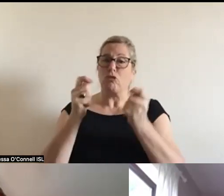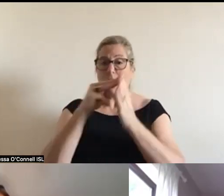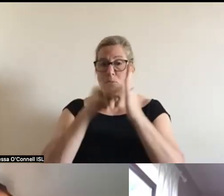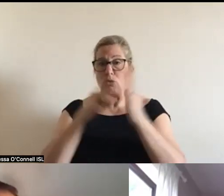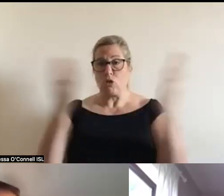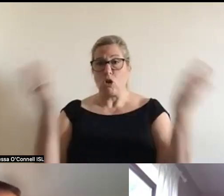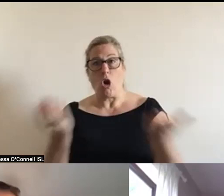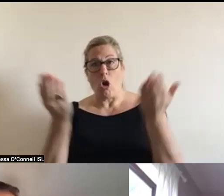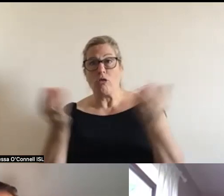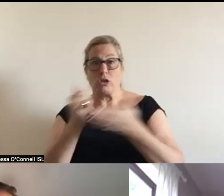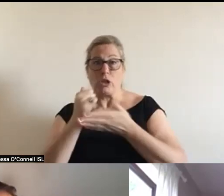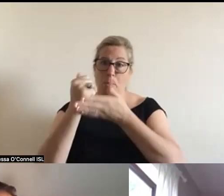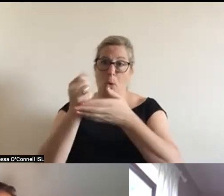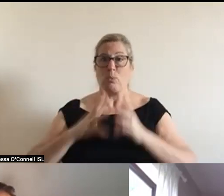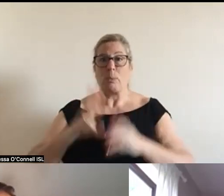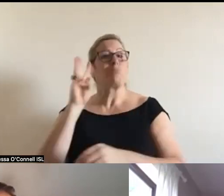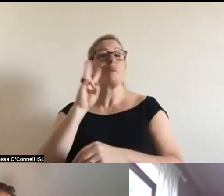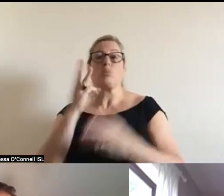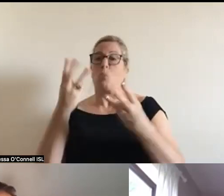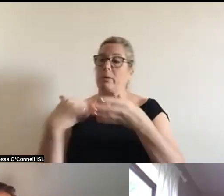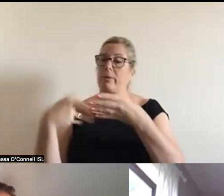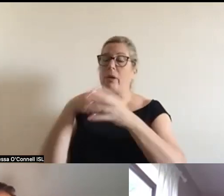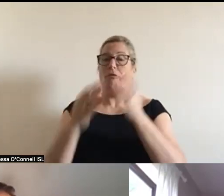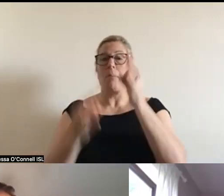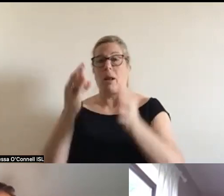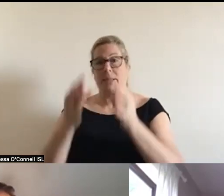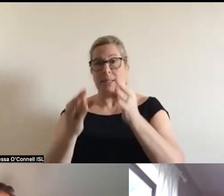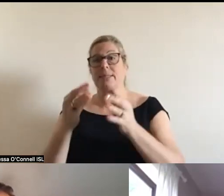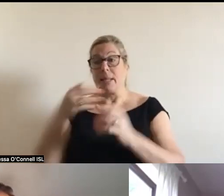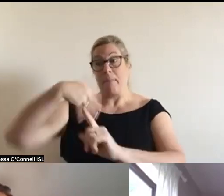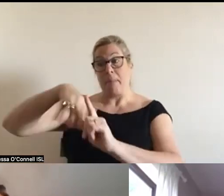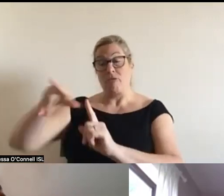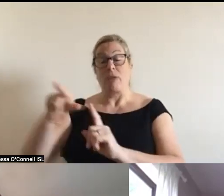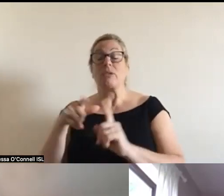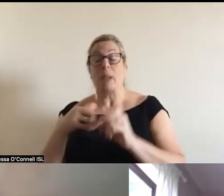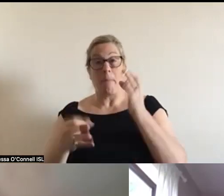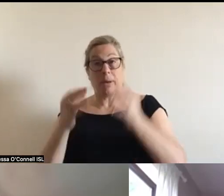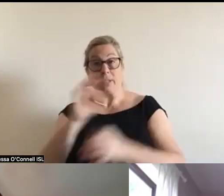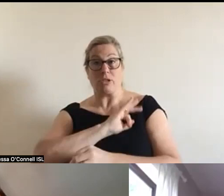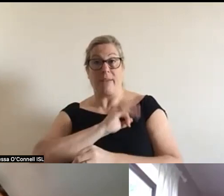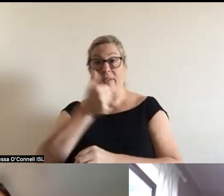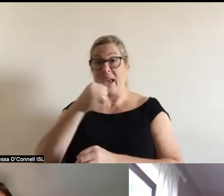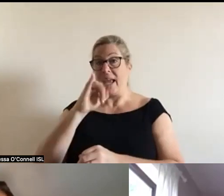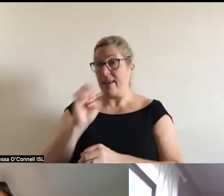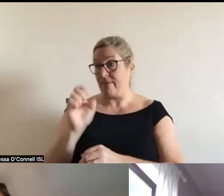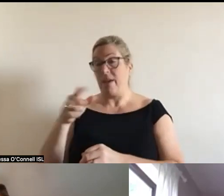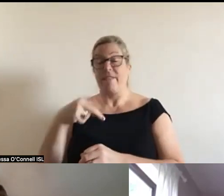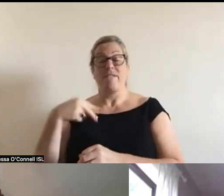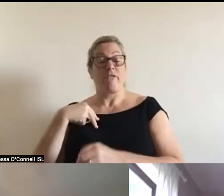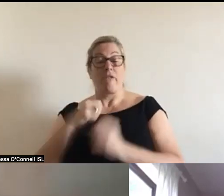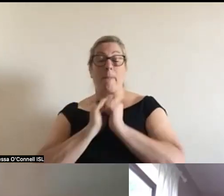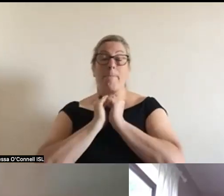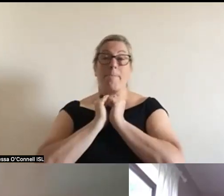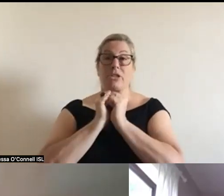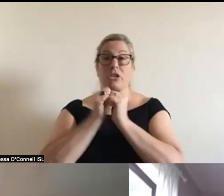and support women who want to get into politics. And with a background in politics herself, Aoife is very passionate about gender equality and